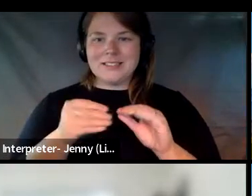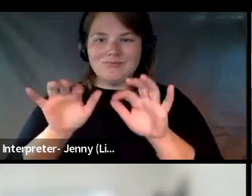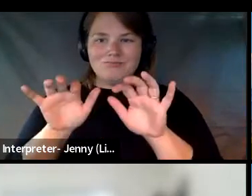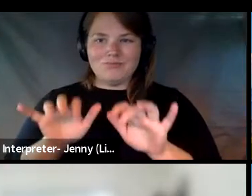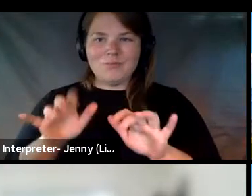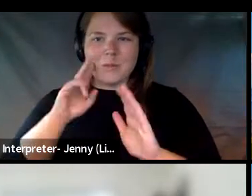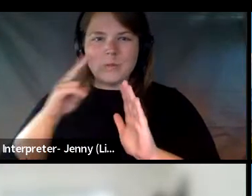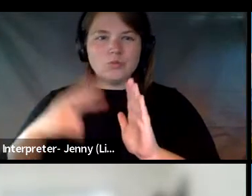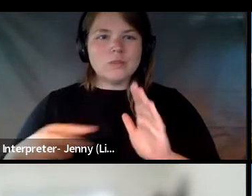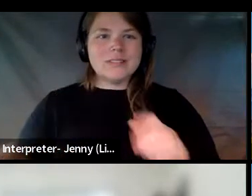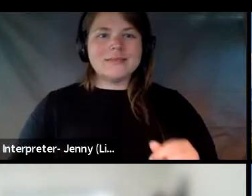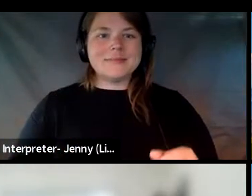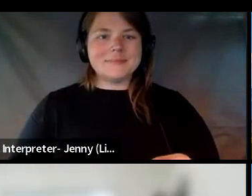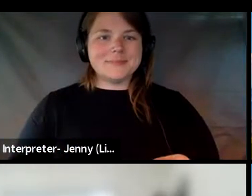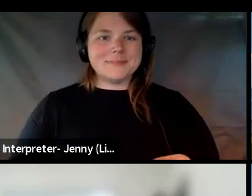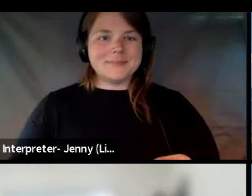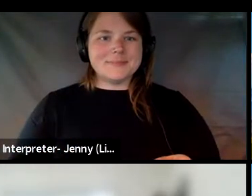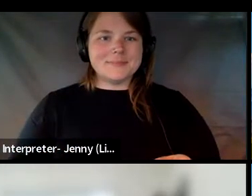that.